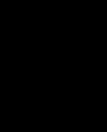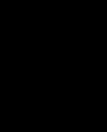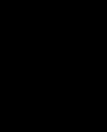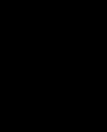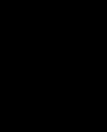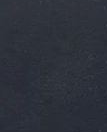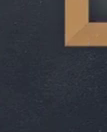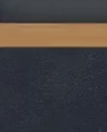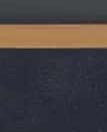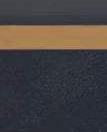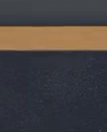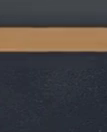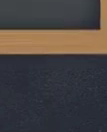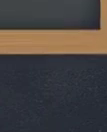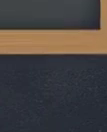national educator.